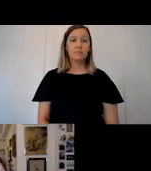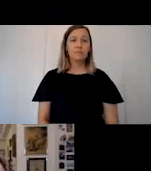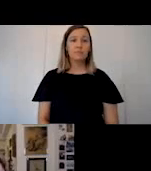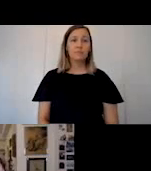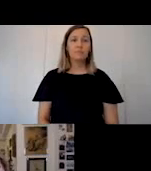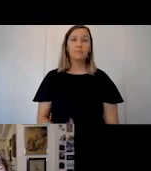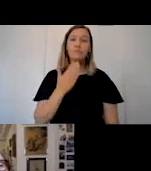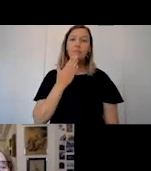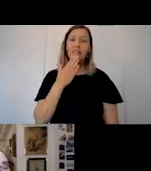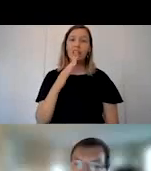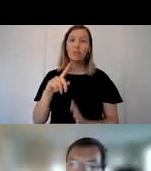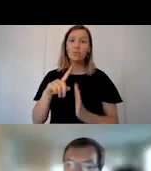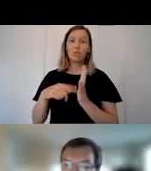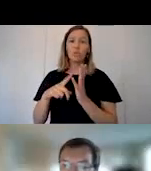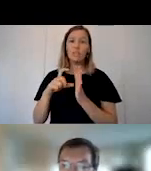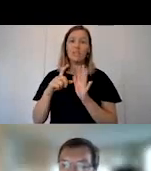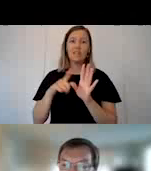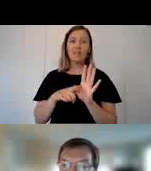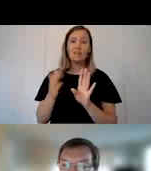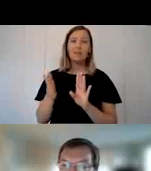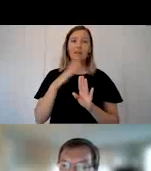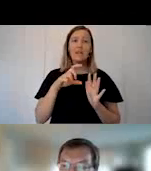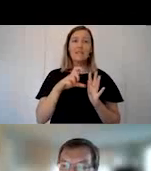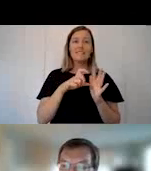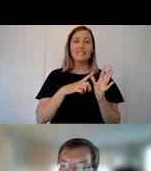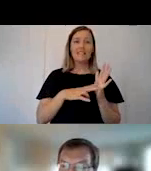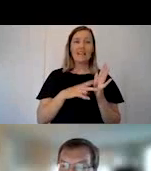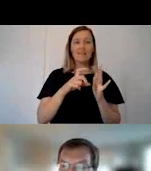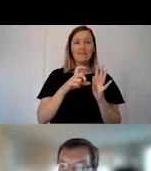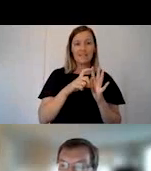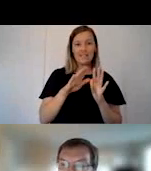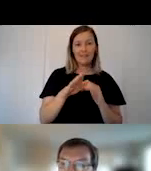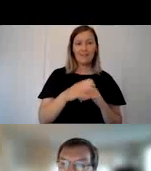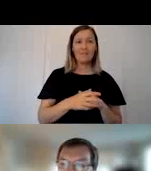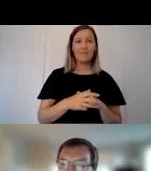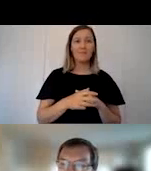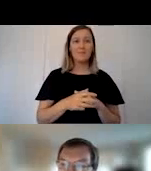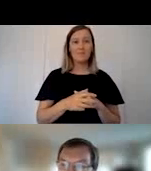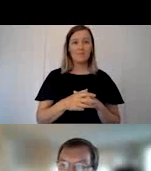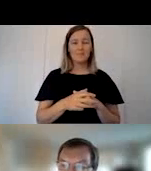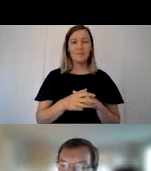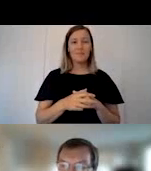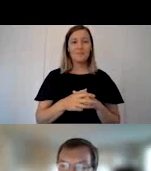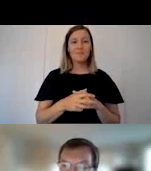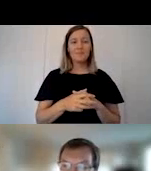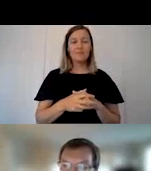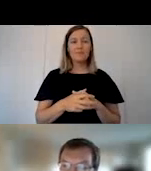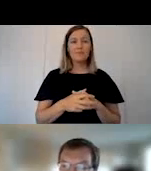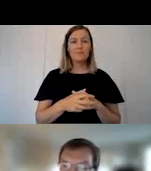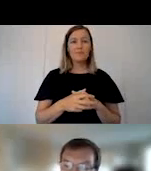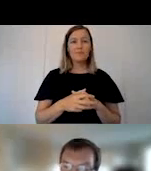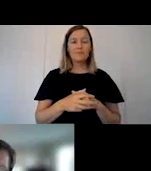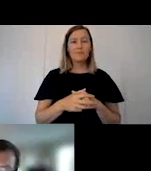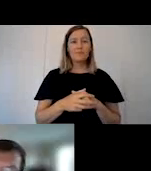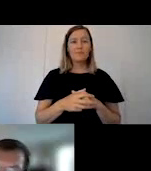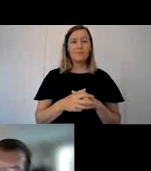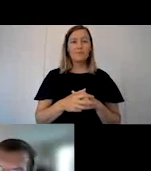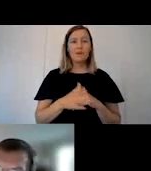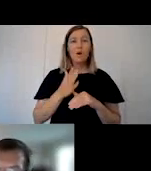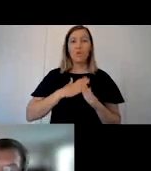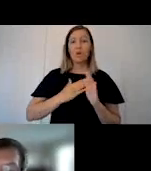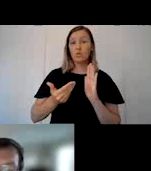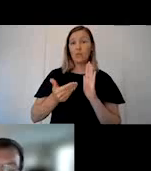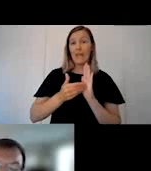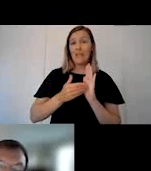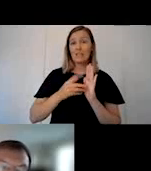Thank you, Judy. This is David. Hi, David. Yeah. So I just wanted to add to what Judy